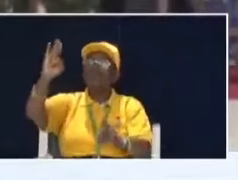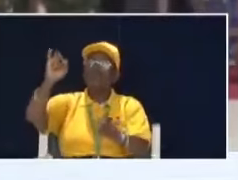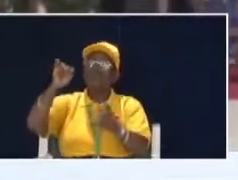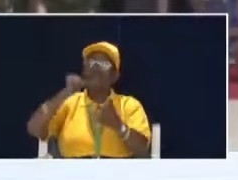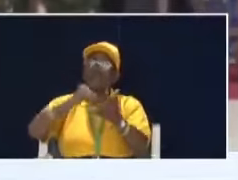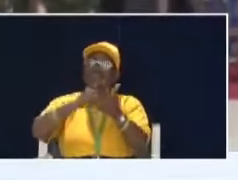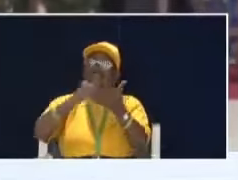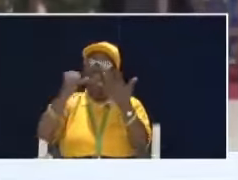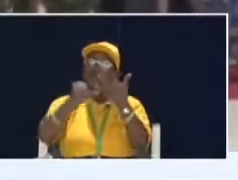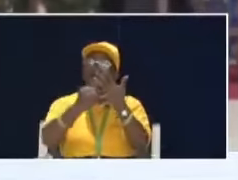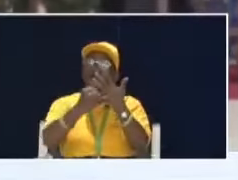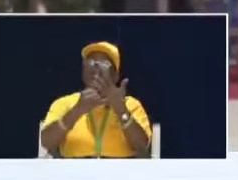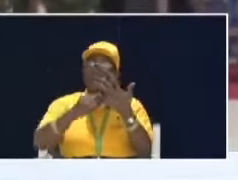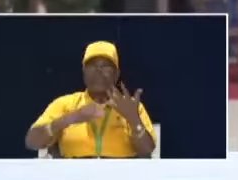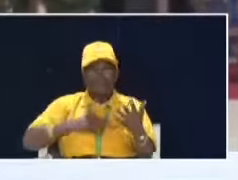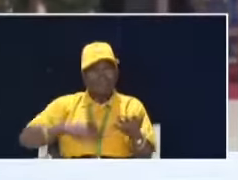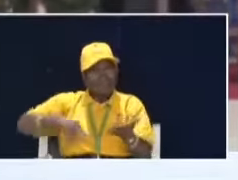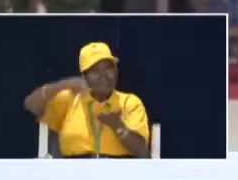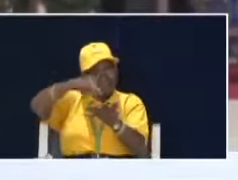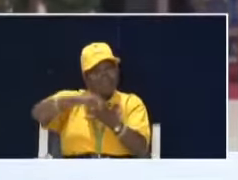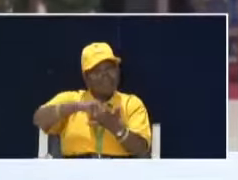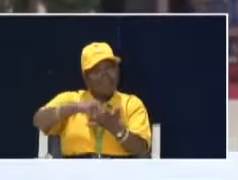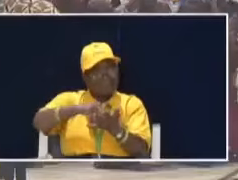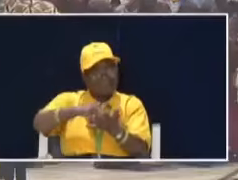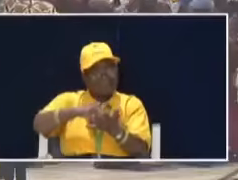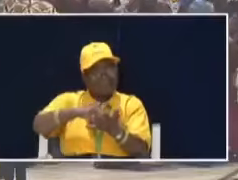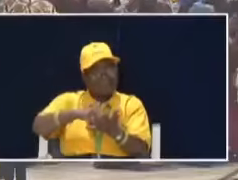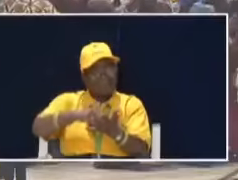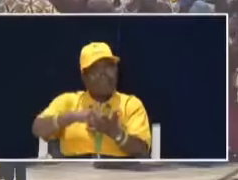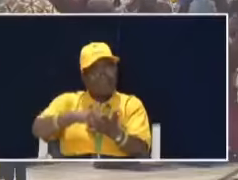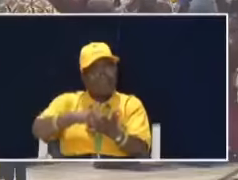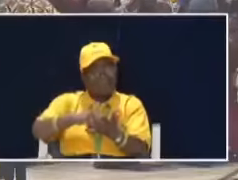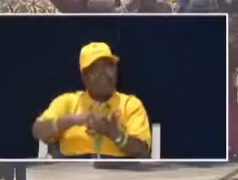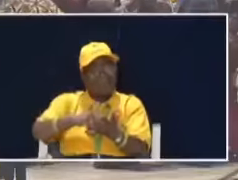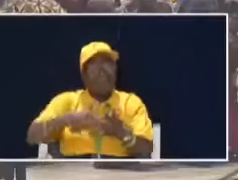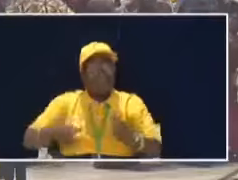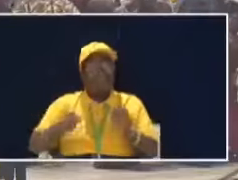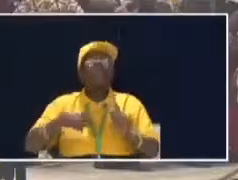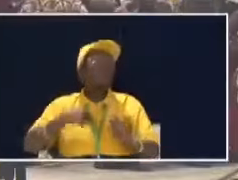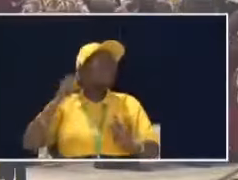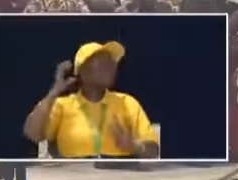If you are born in January, let me hear your own hallelujah.